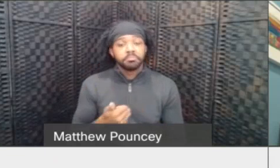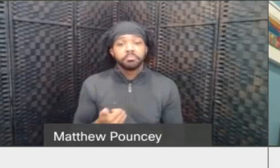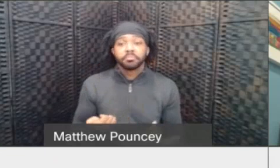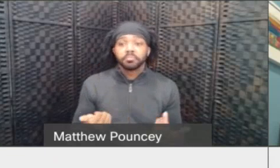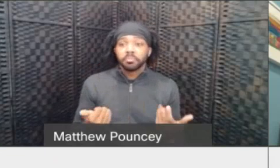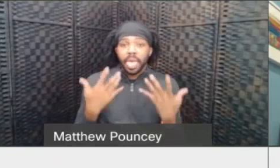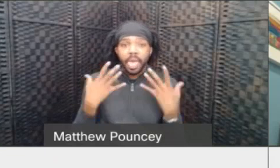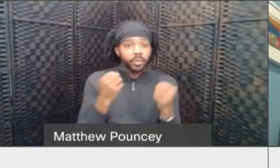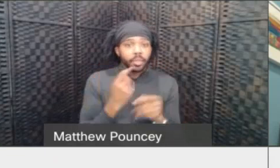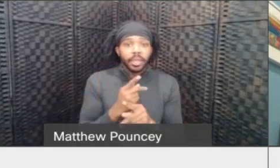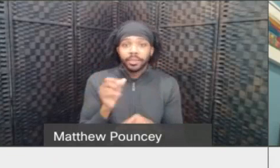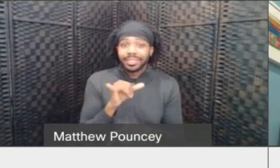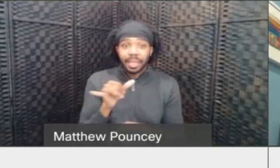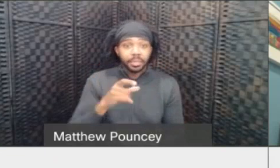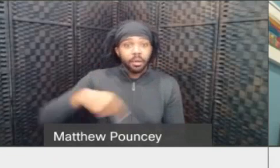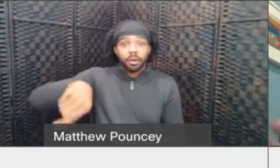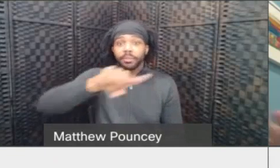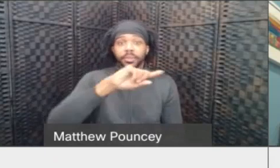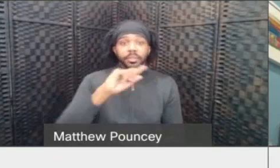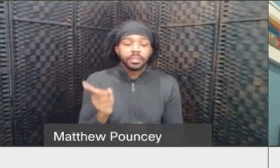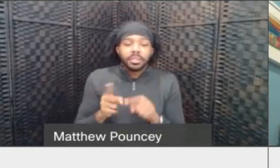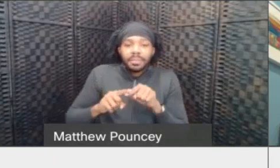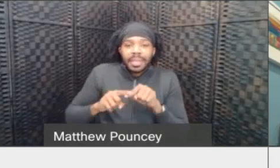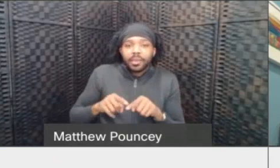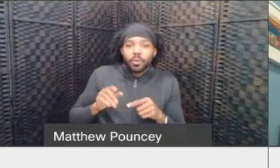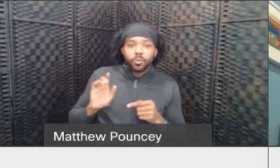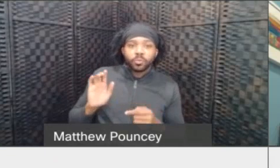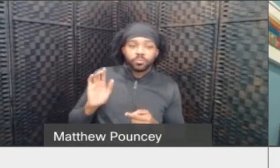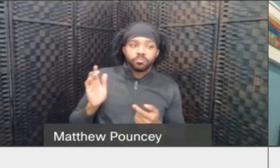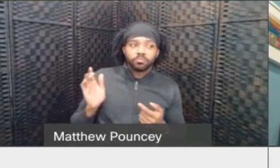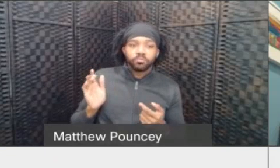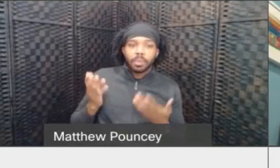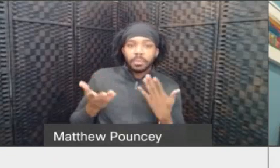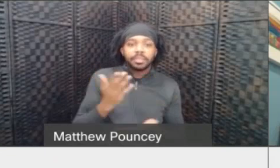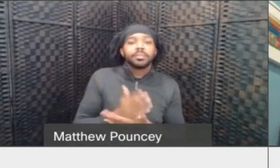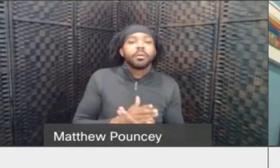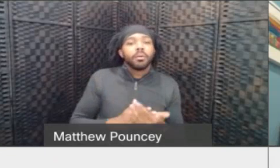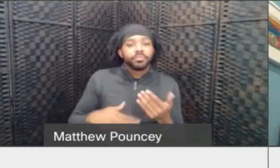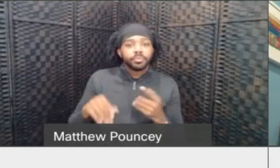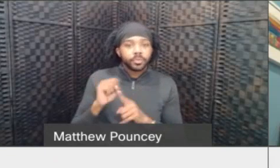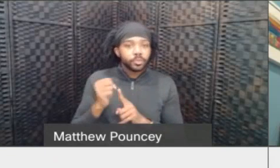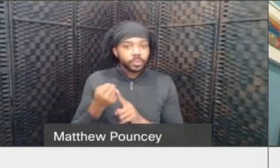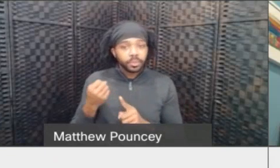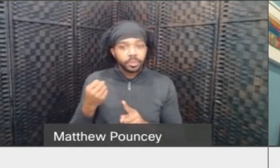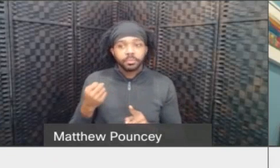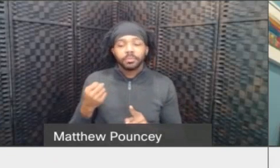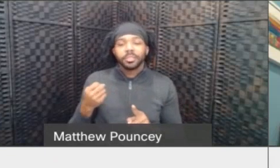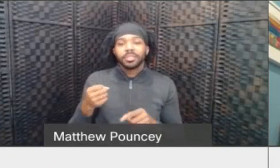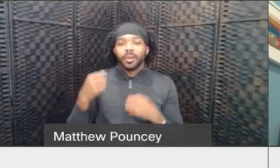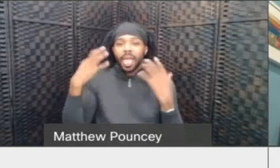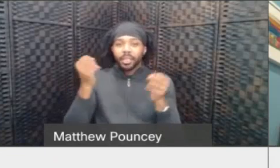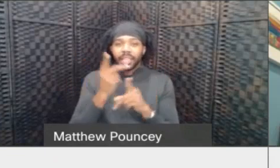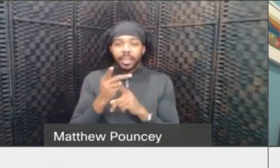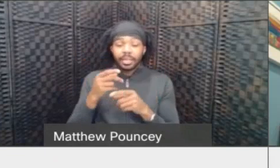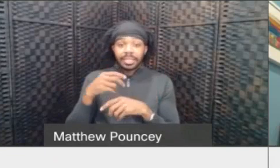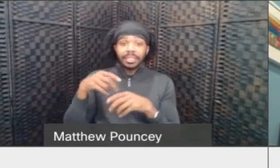healthcare treatment as the rest of us, depending on, there could be some circumstances where there is a healthcare decision maker in